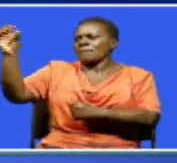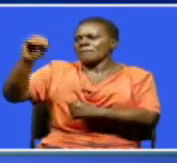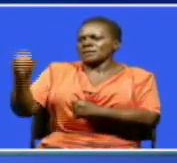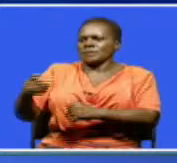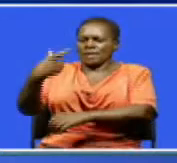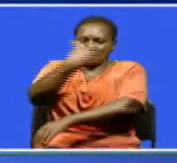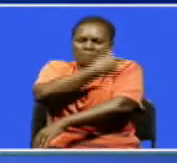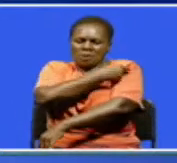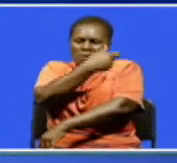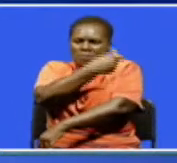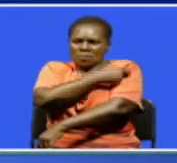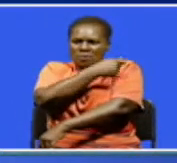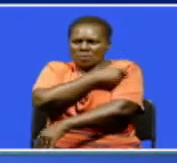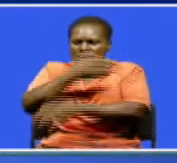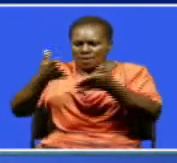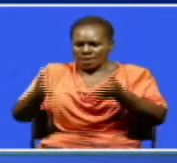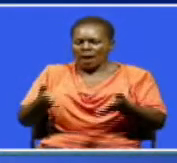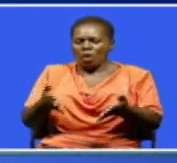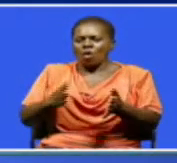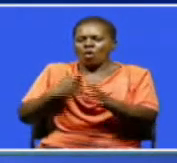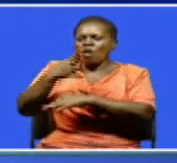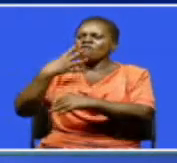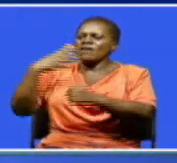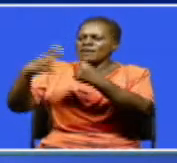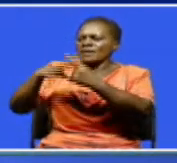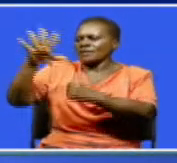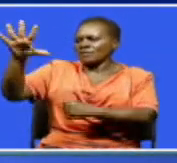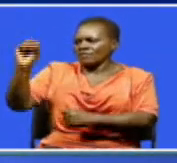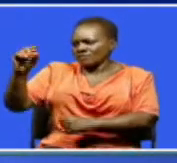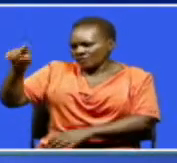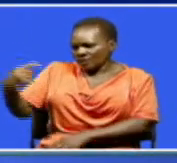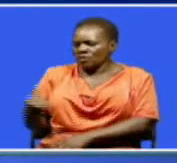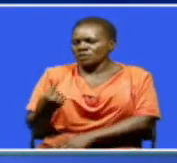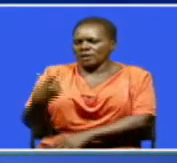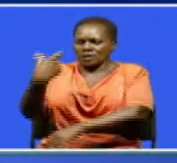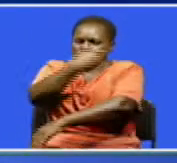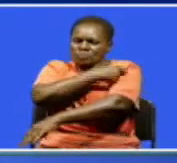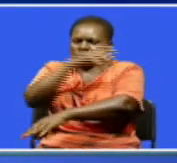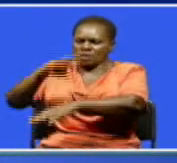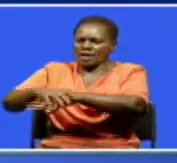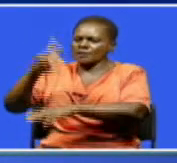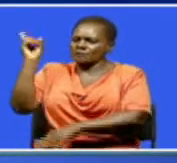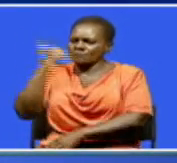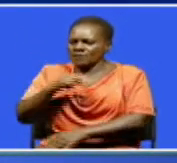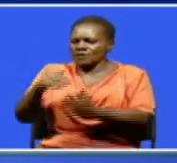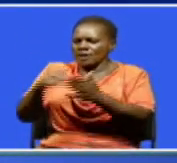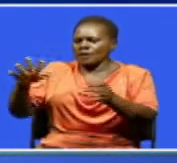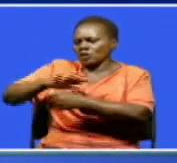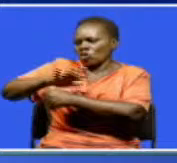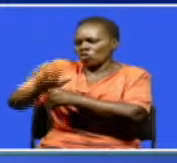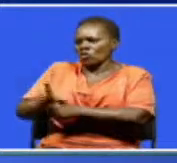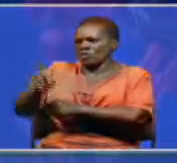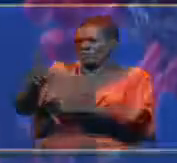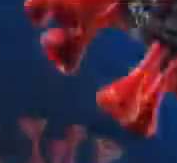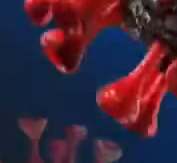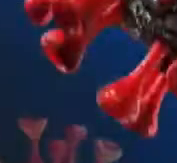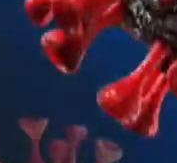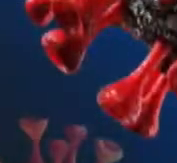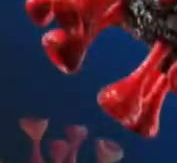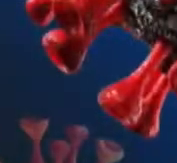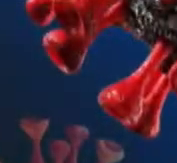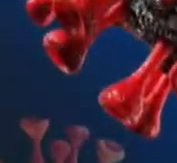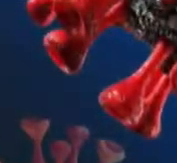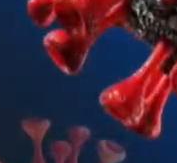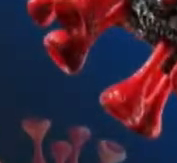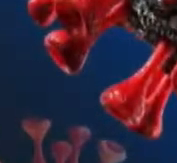the vaccinations. Currently, more than 950,000 Kenyans have been vaccinated against COVID-19 disease, with the